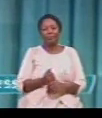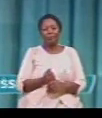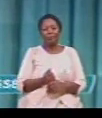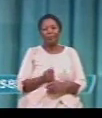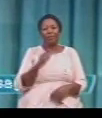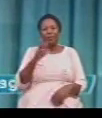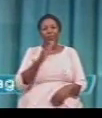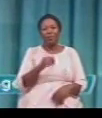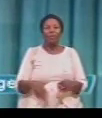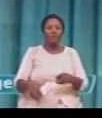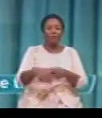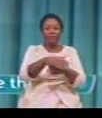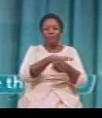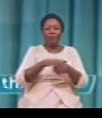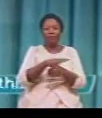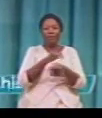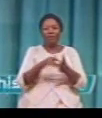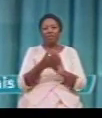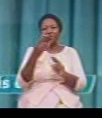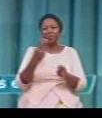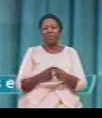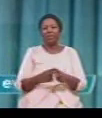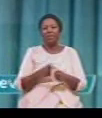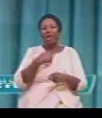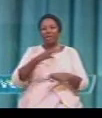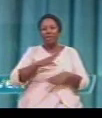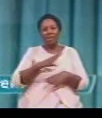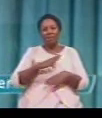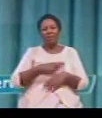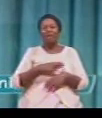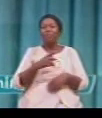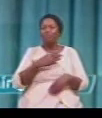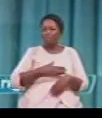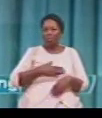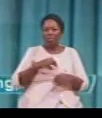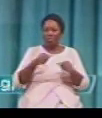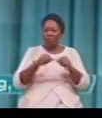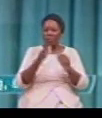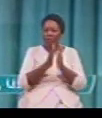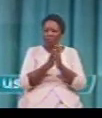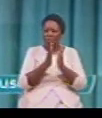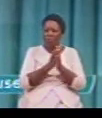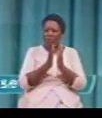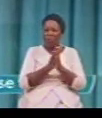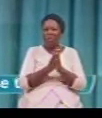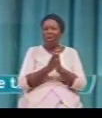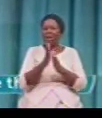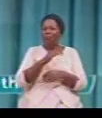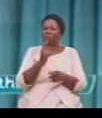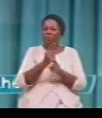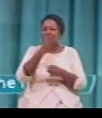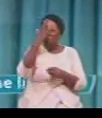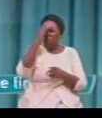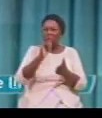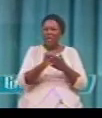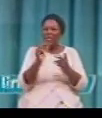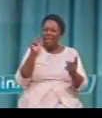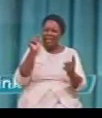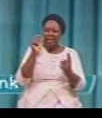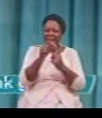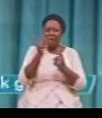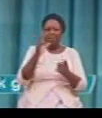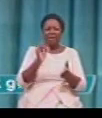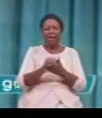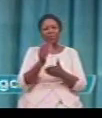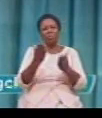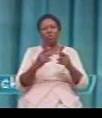You will be saturated. Bow your head and talk to the Lord. Be specific. What exactly do you want the Lord to